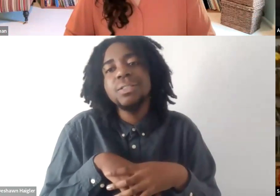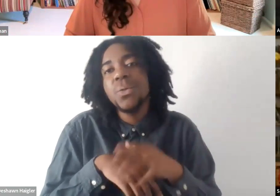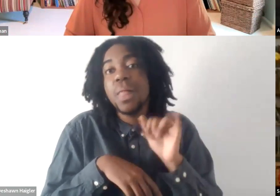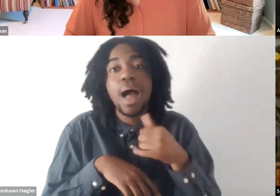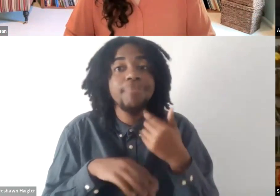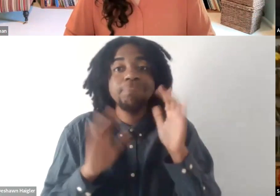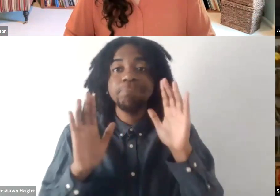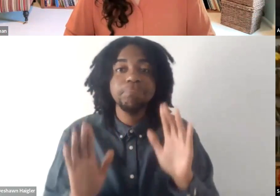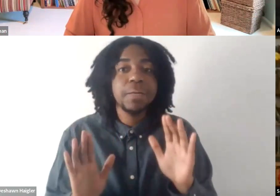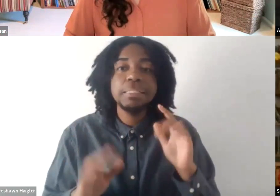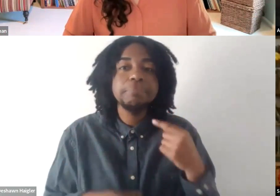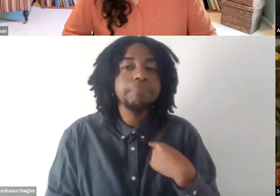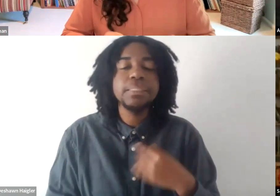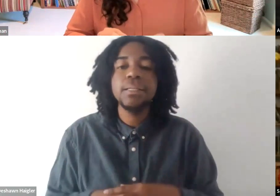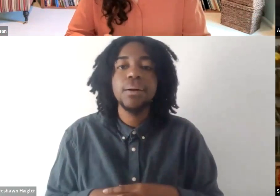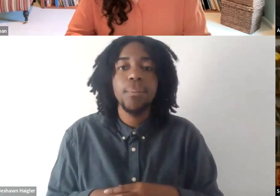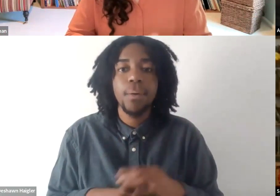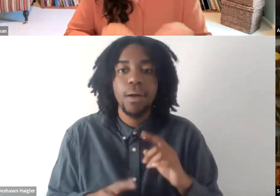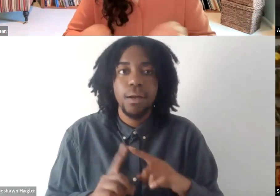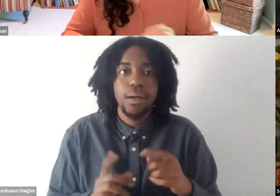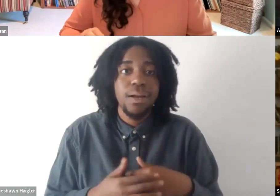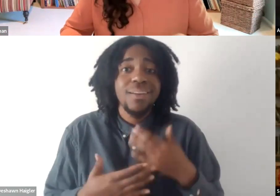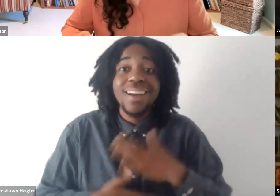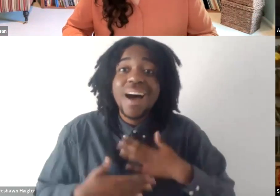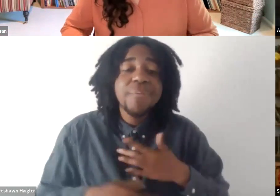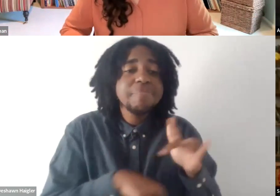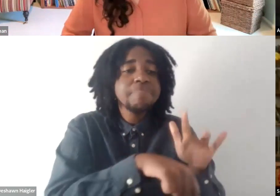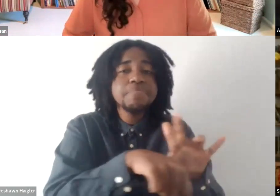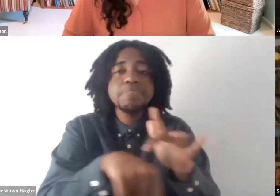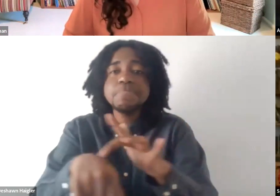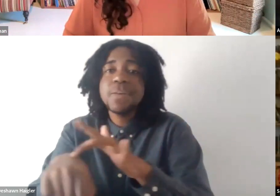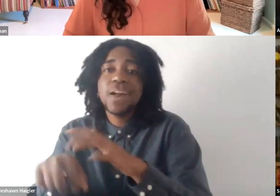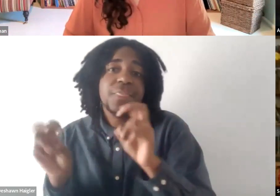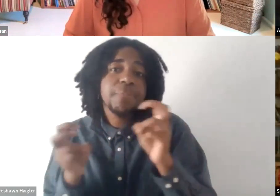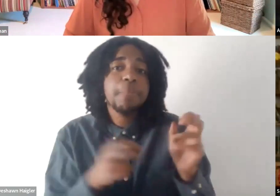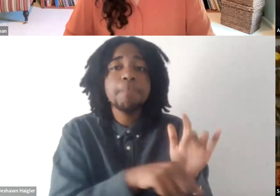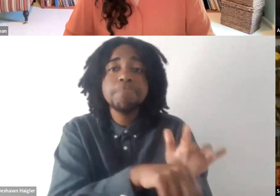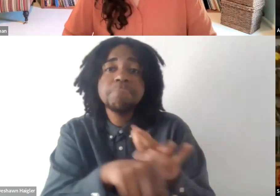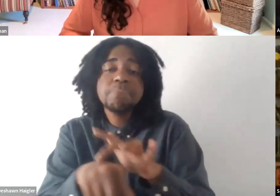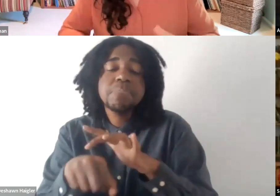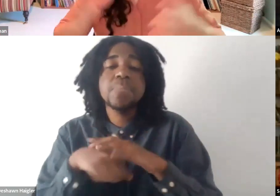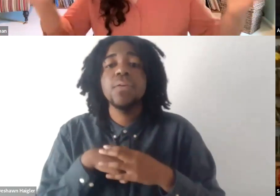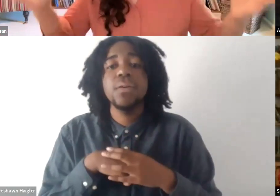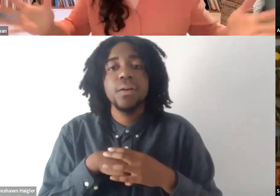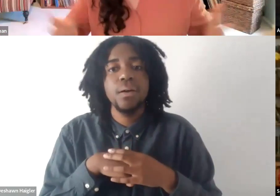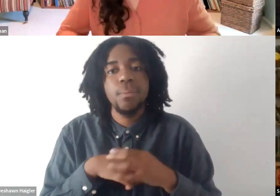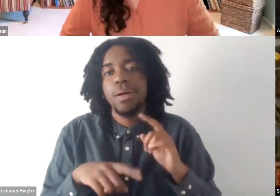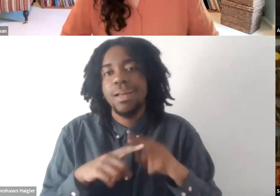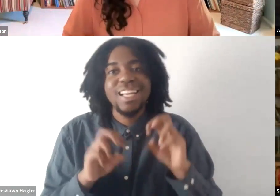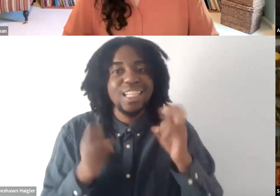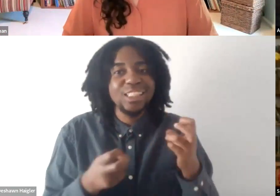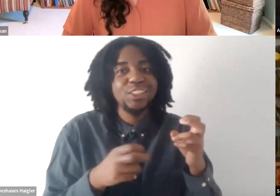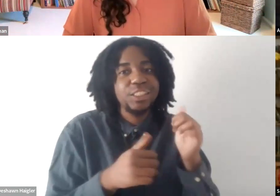amazing to me. But I was happy to be able to touch on each of these themes in the book, but of course, you know, those could each be their